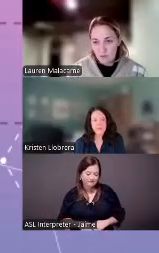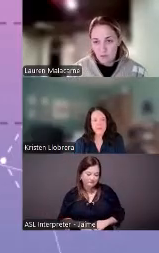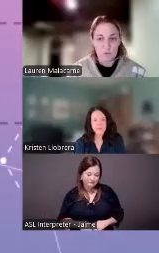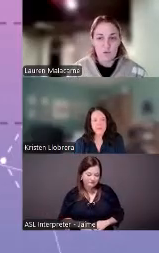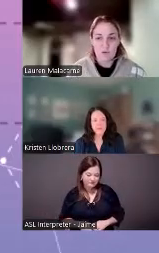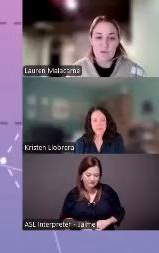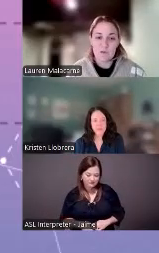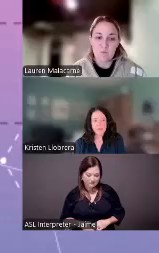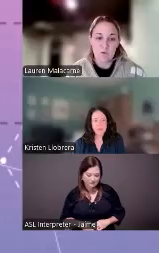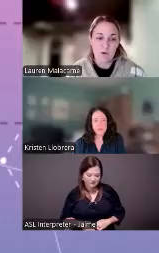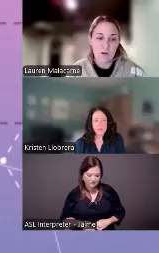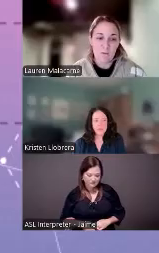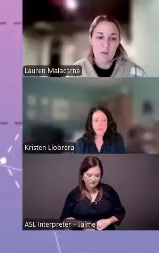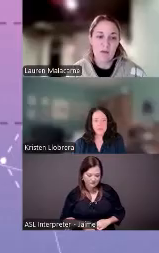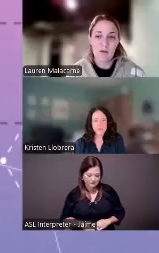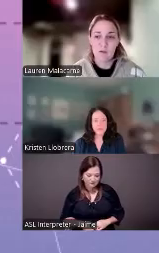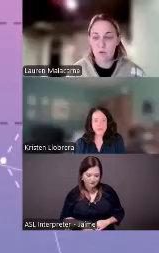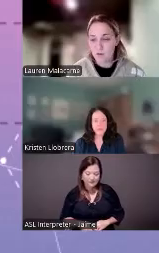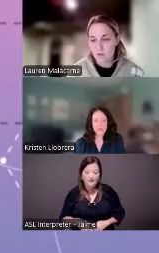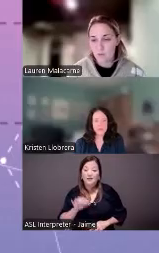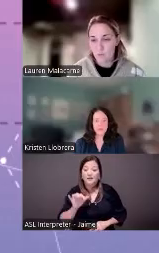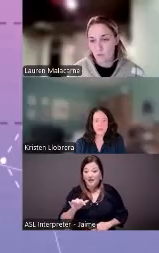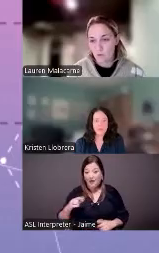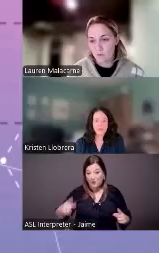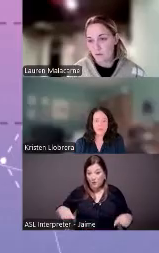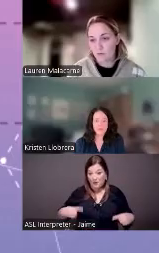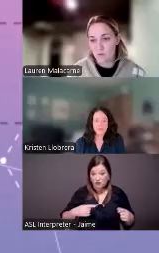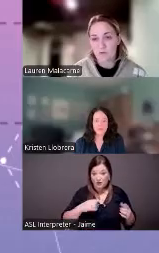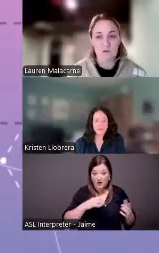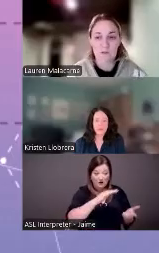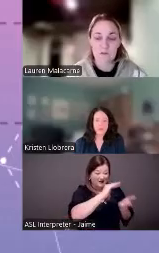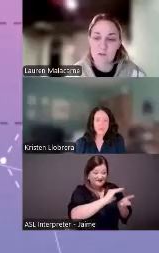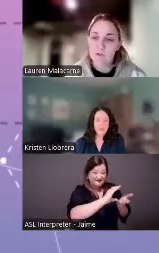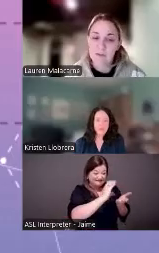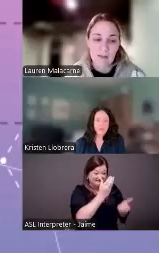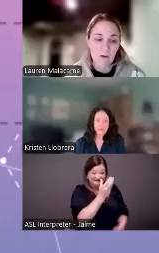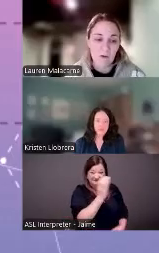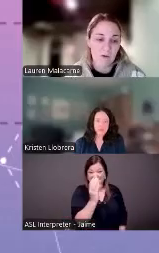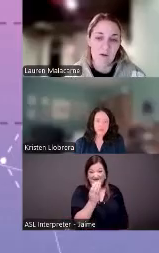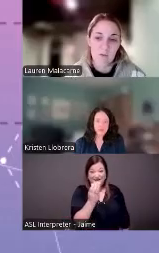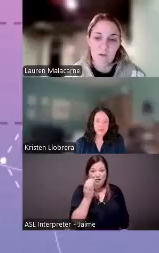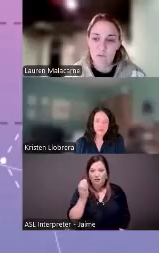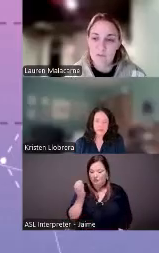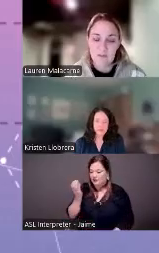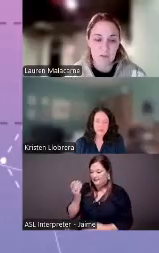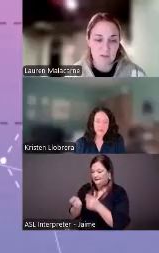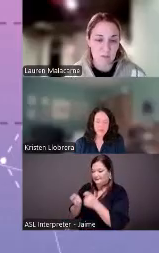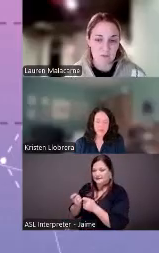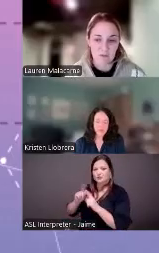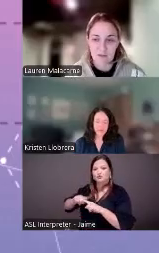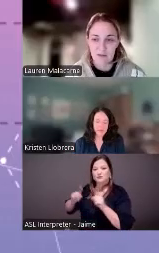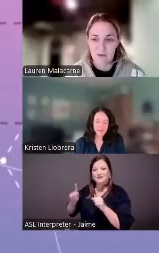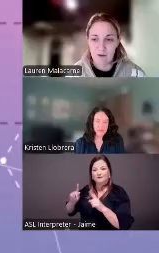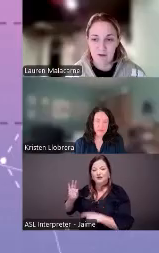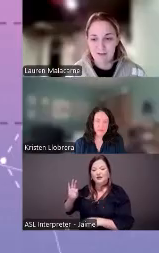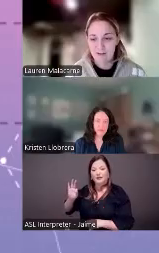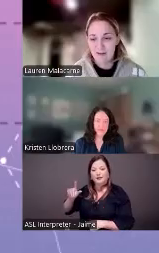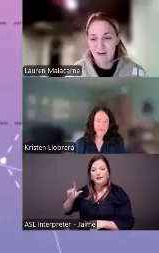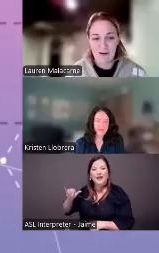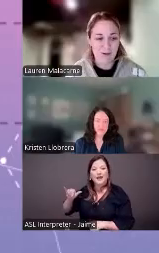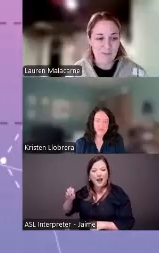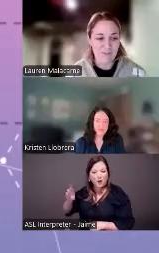that really large wheelchair skills program and put it into more like of a user-centered different layout. And you'll see some examples of that down the